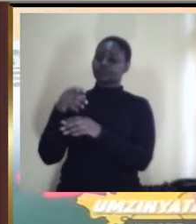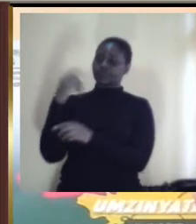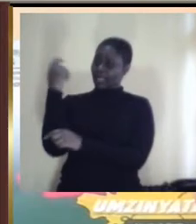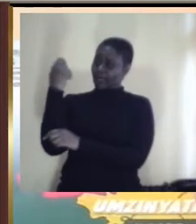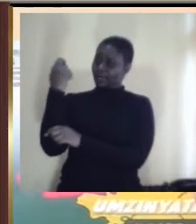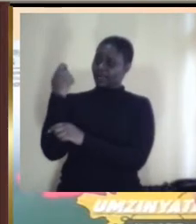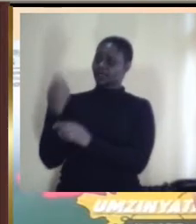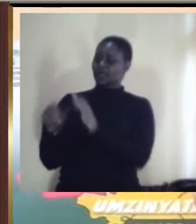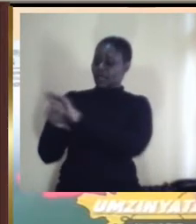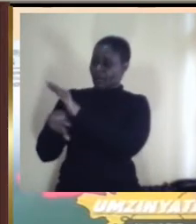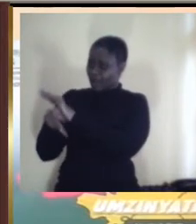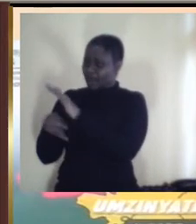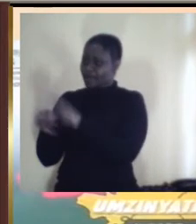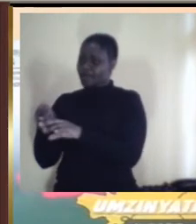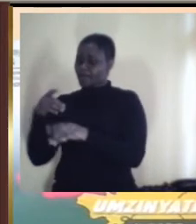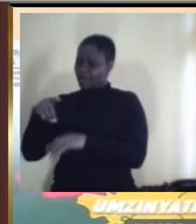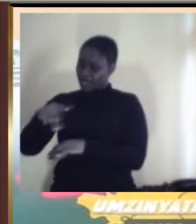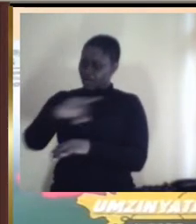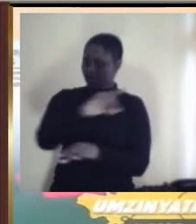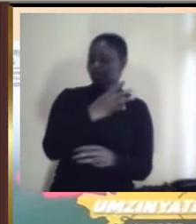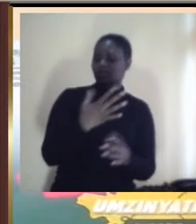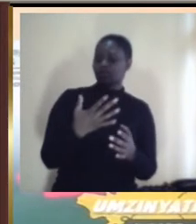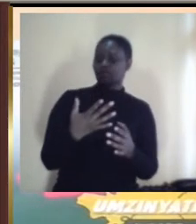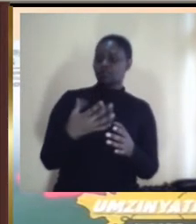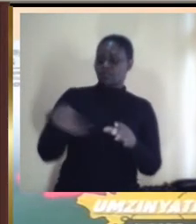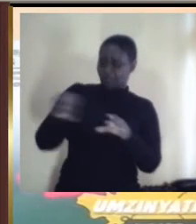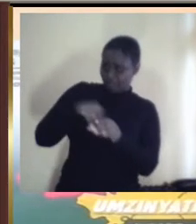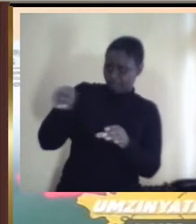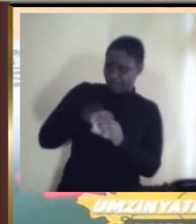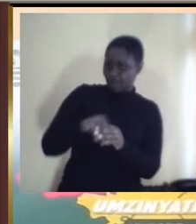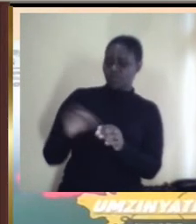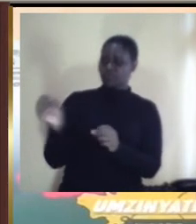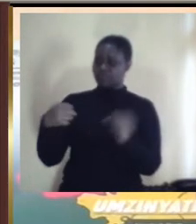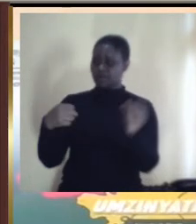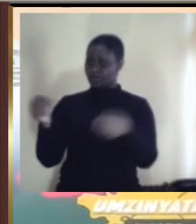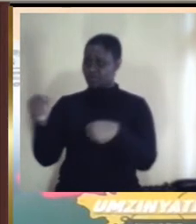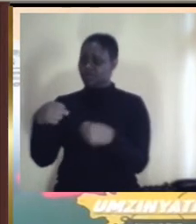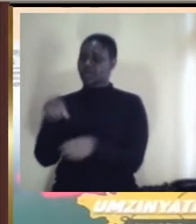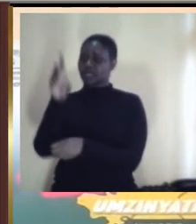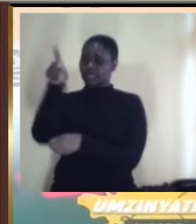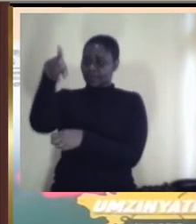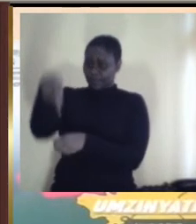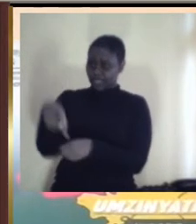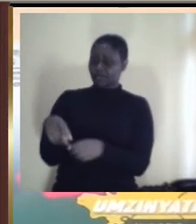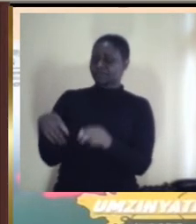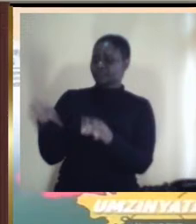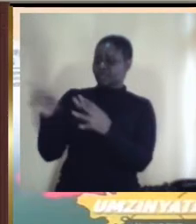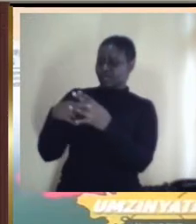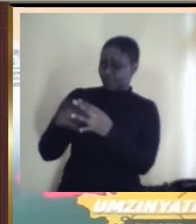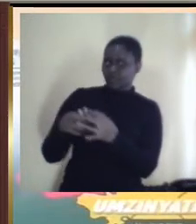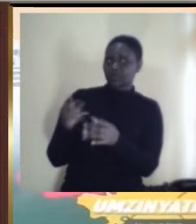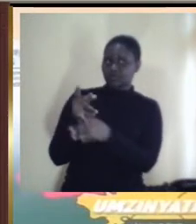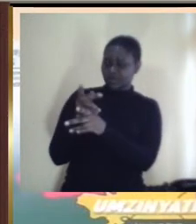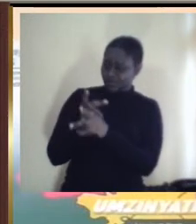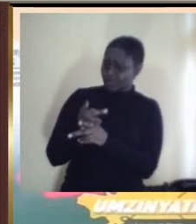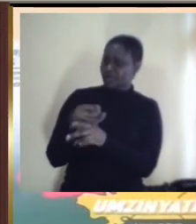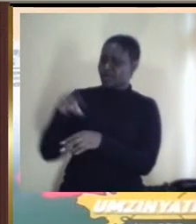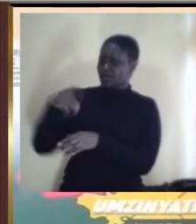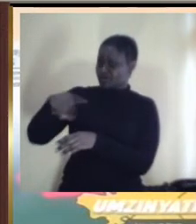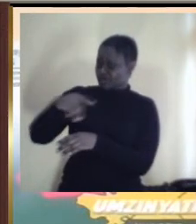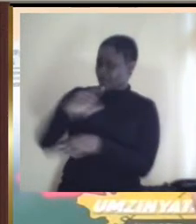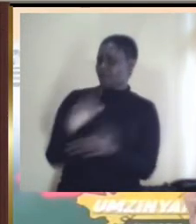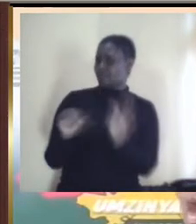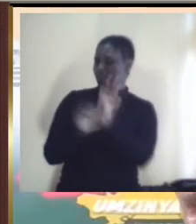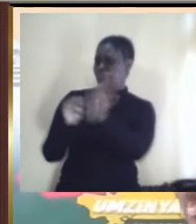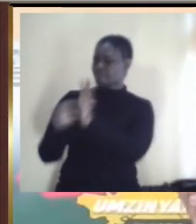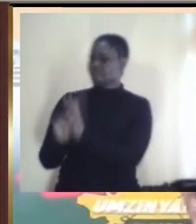primary animal health care will be employed to assist with dipping, recording keeping, animal identification